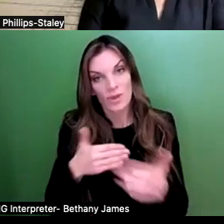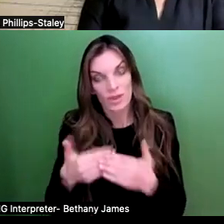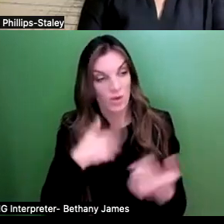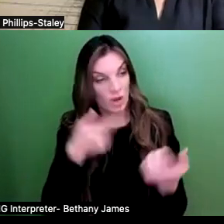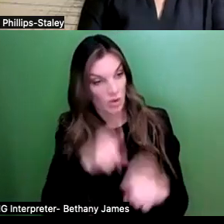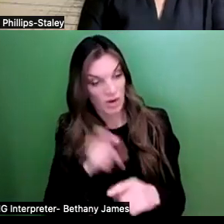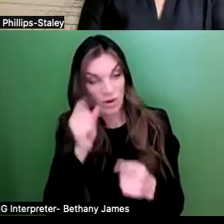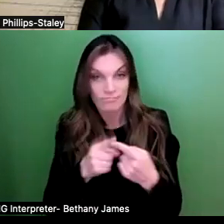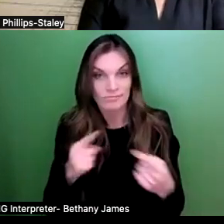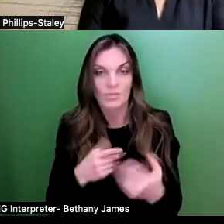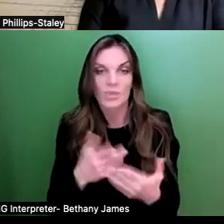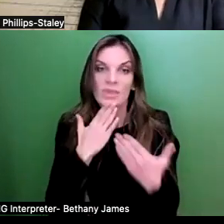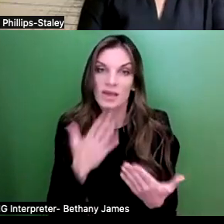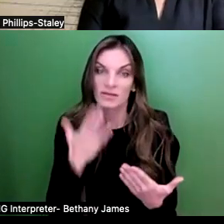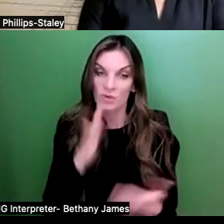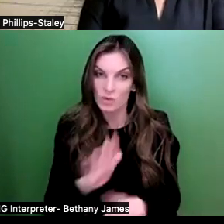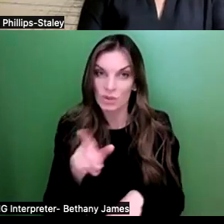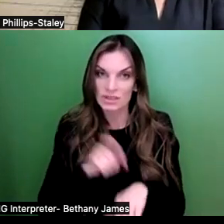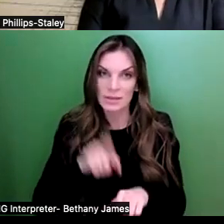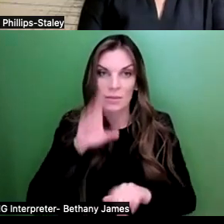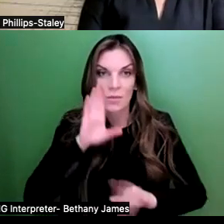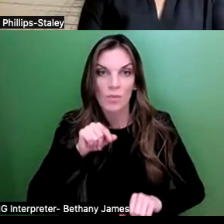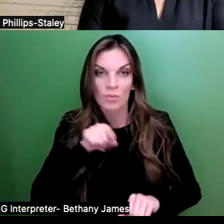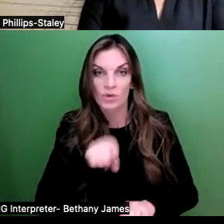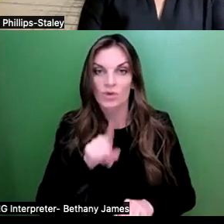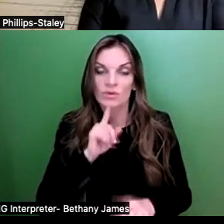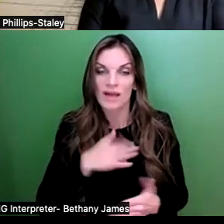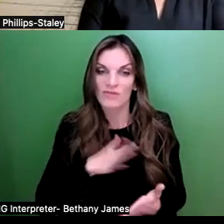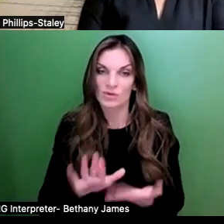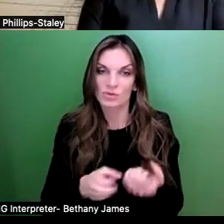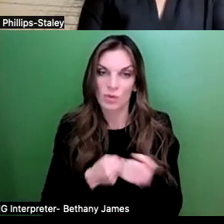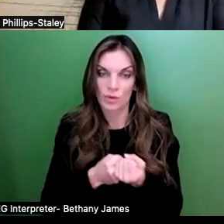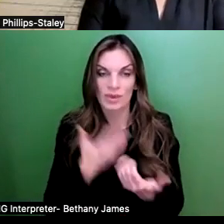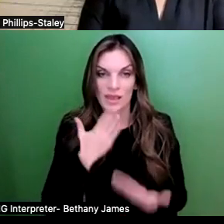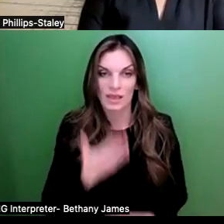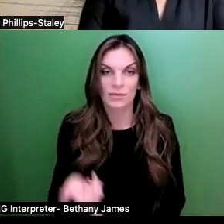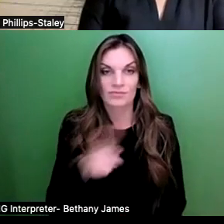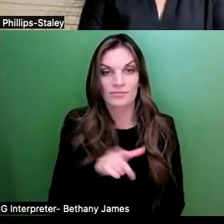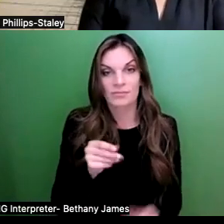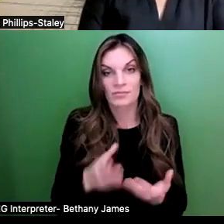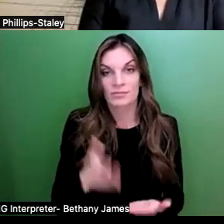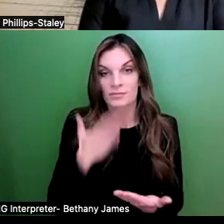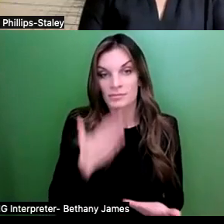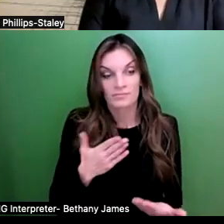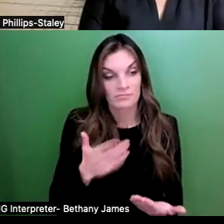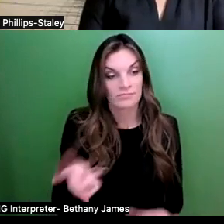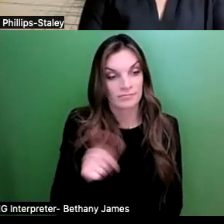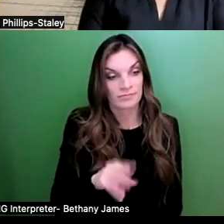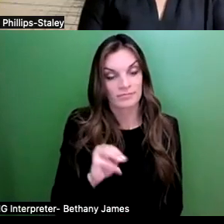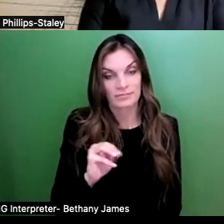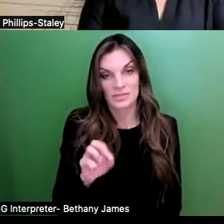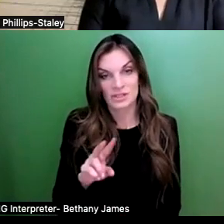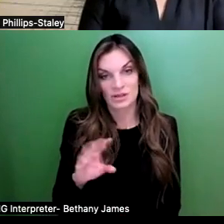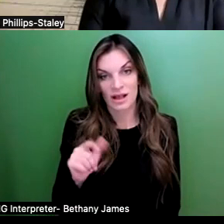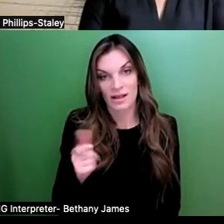don't. And we thank you very much for the time and hope that we have your support. Thank you. Mr. Callanan?